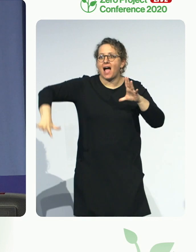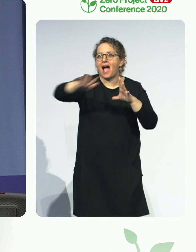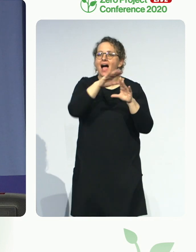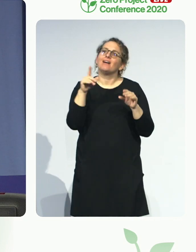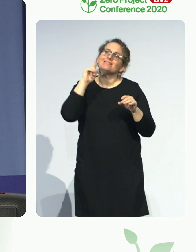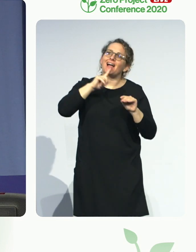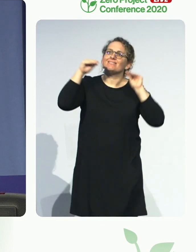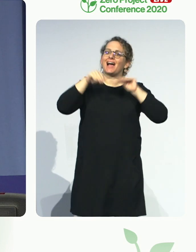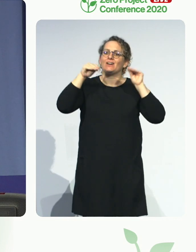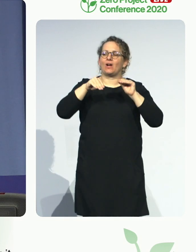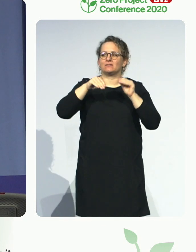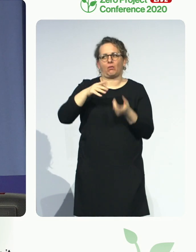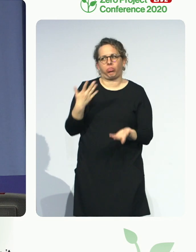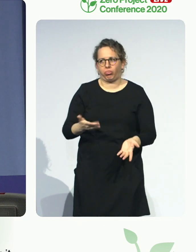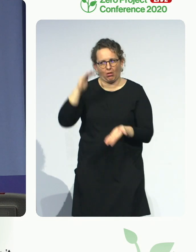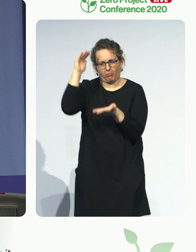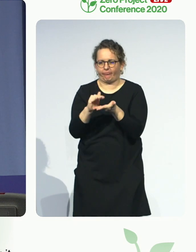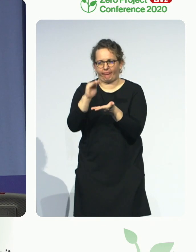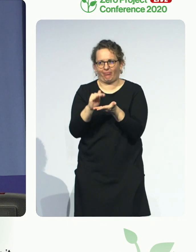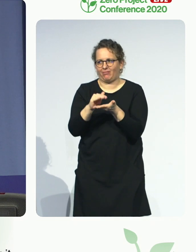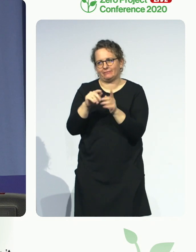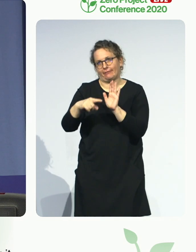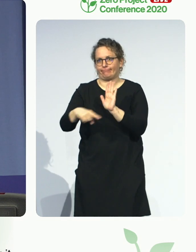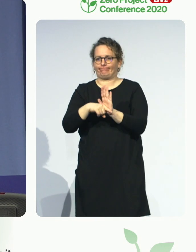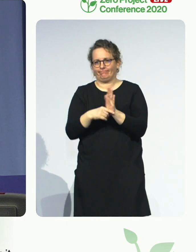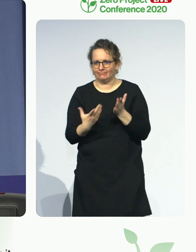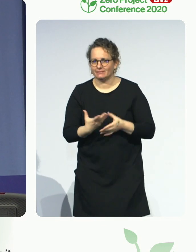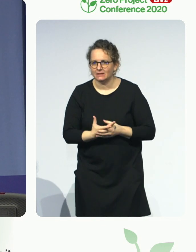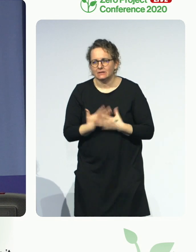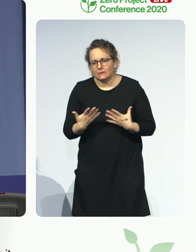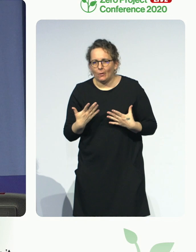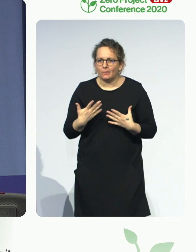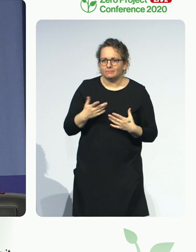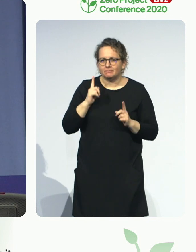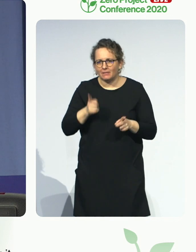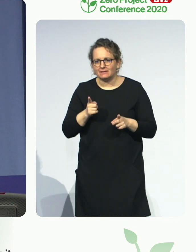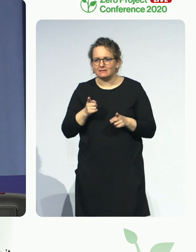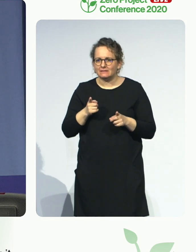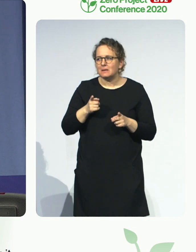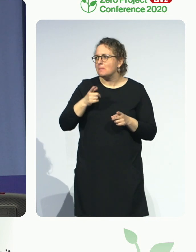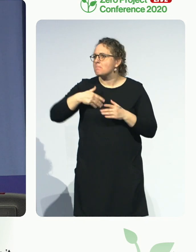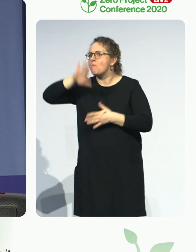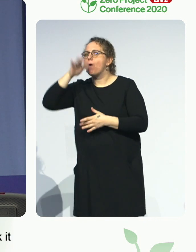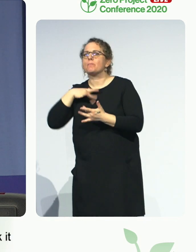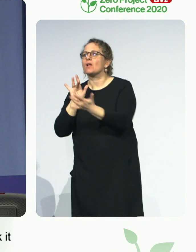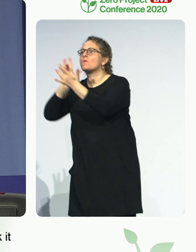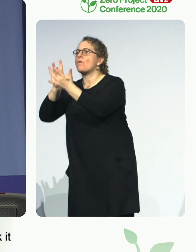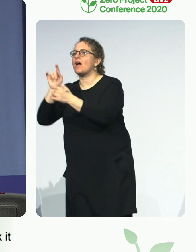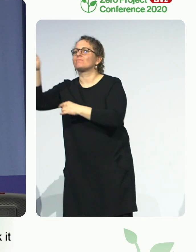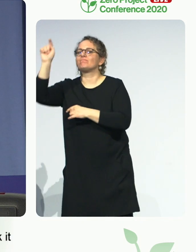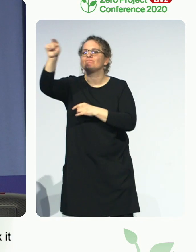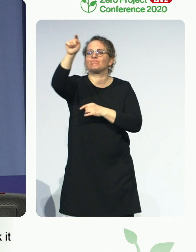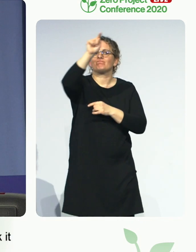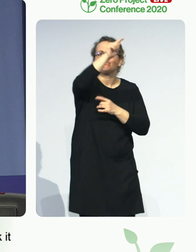Asia areas. And so I think we should have some more connections between each other and hope that we can sort out some more